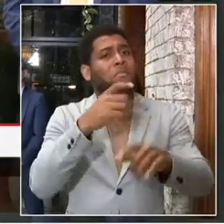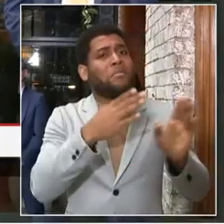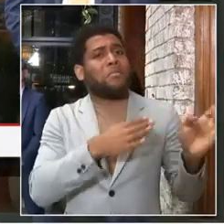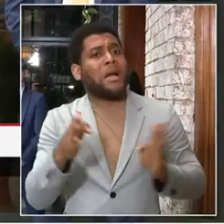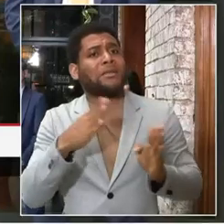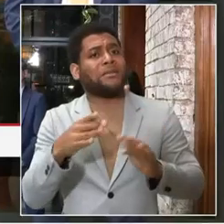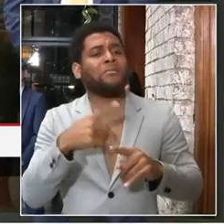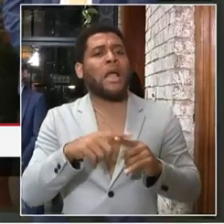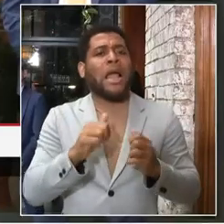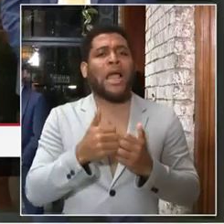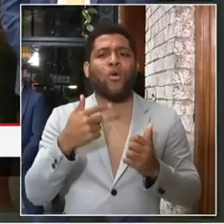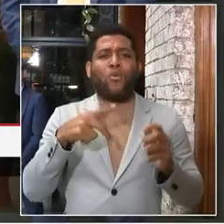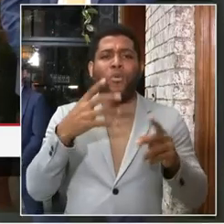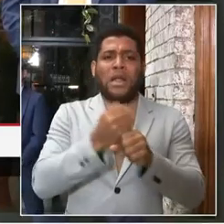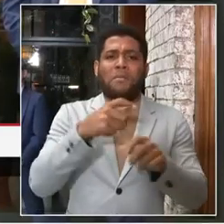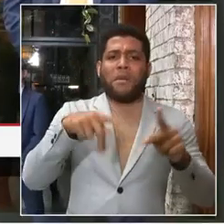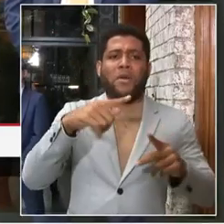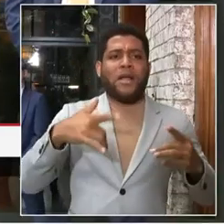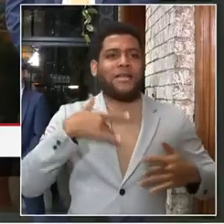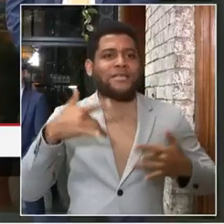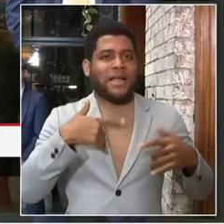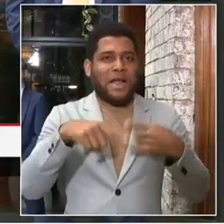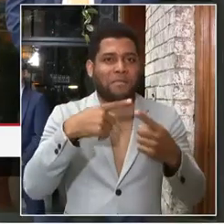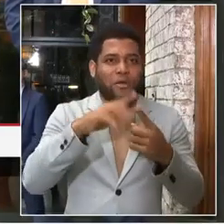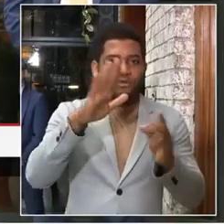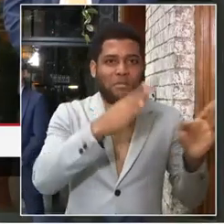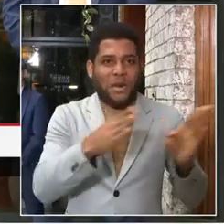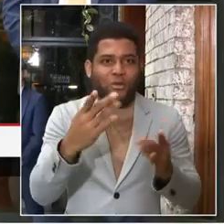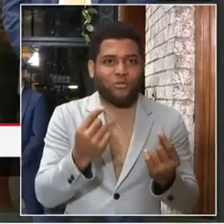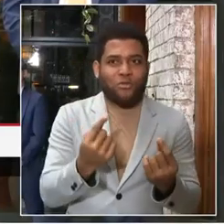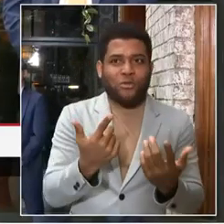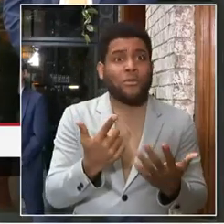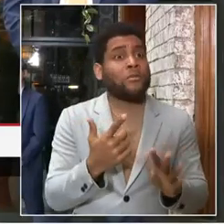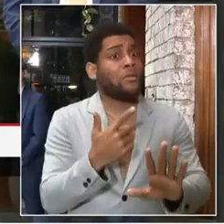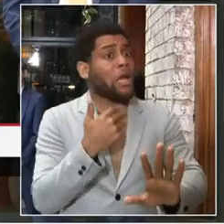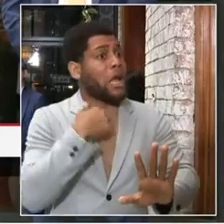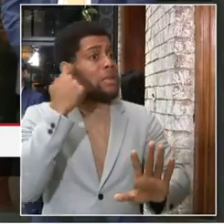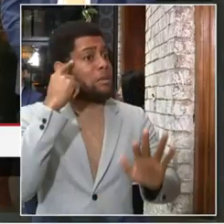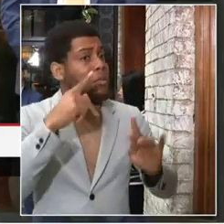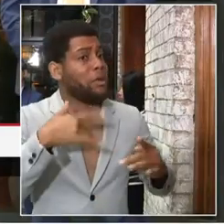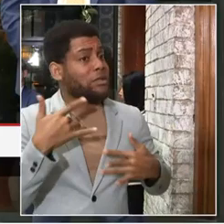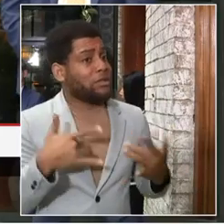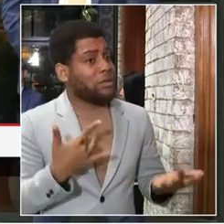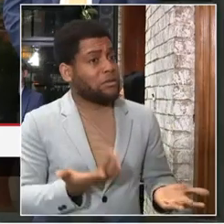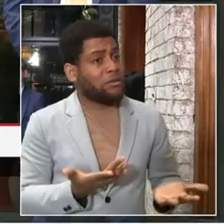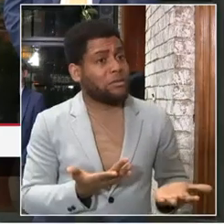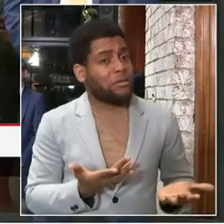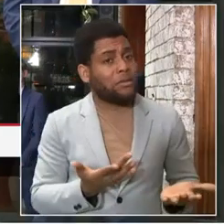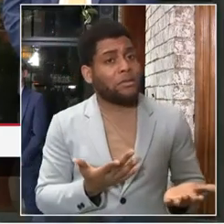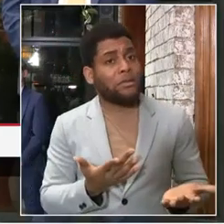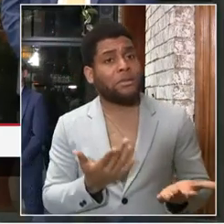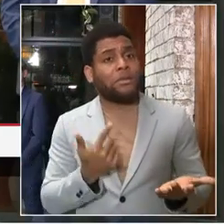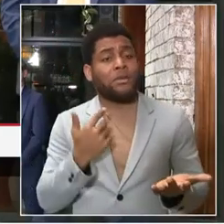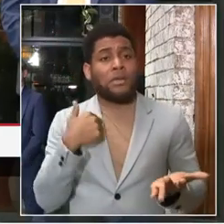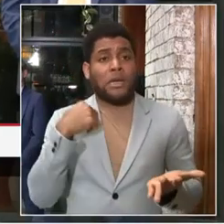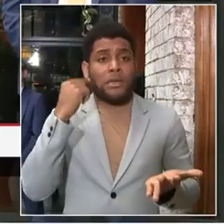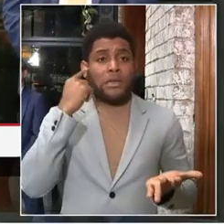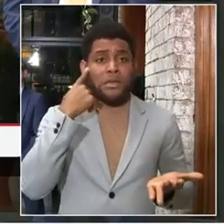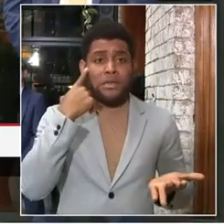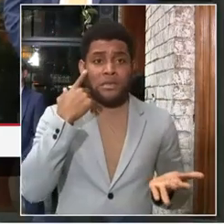what you guys are trying to do here? I think people are very excited, and part of it's kind